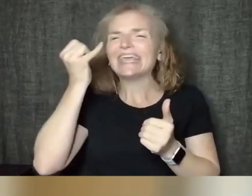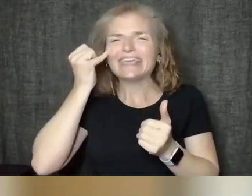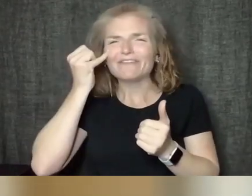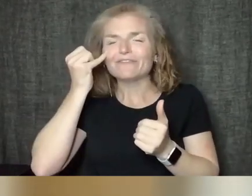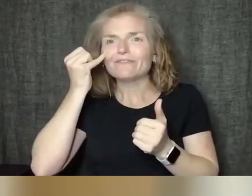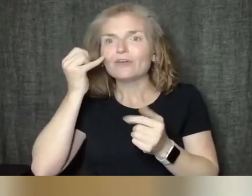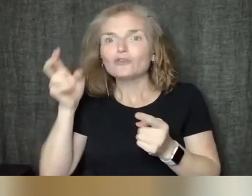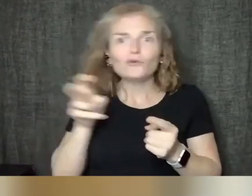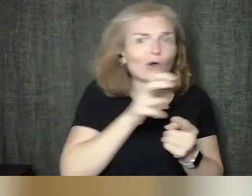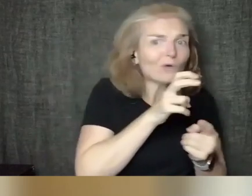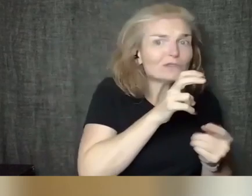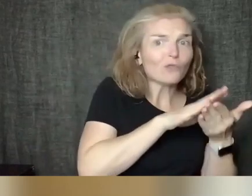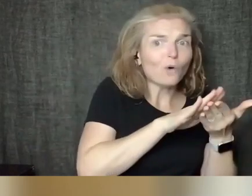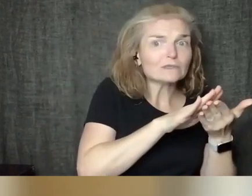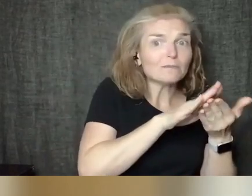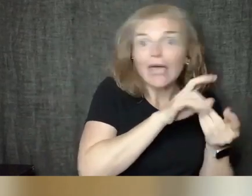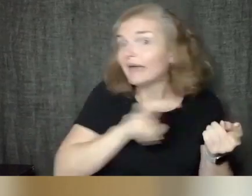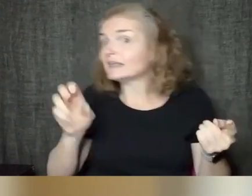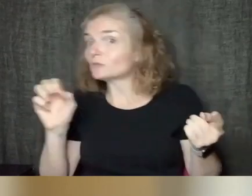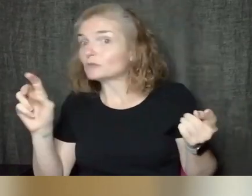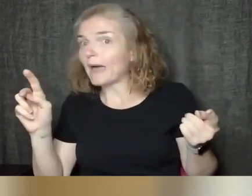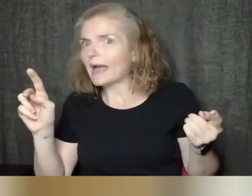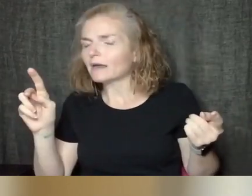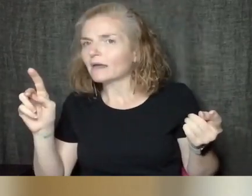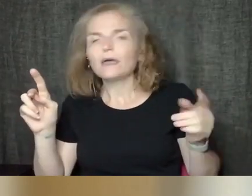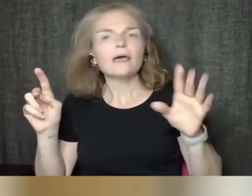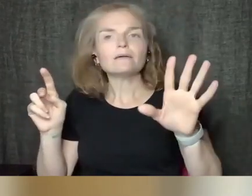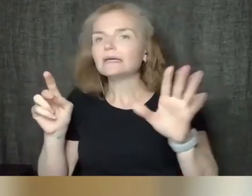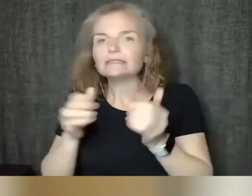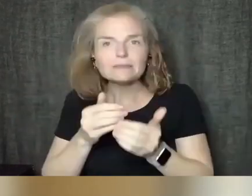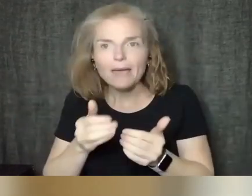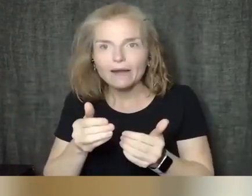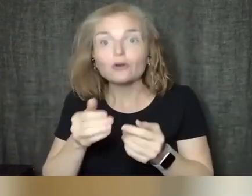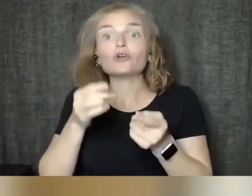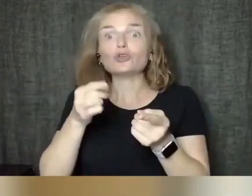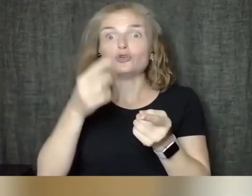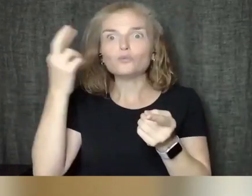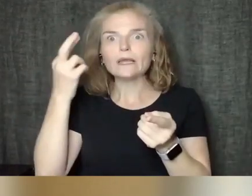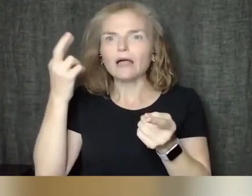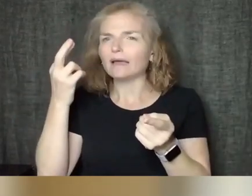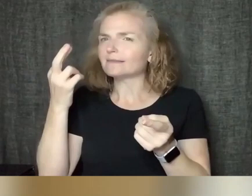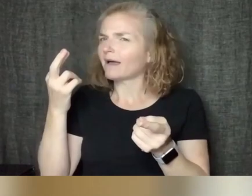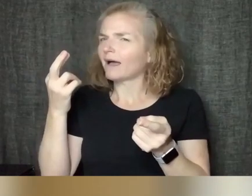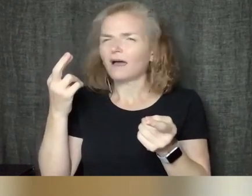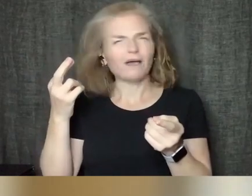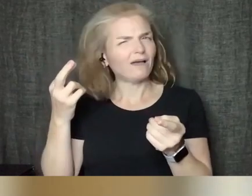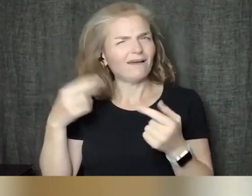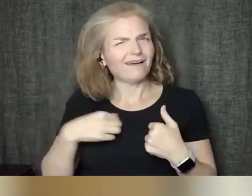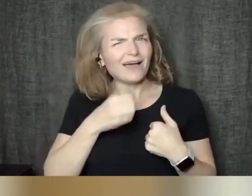pattern, even for that split second, you know you're not stuck, and you can then practice to expand your